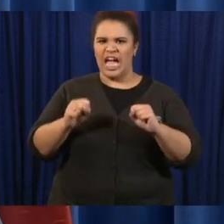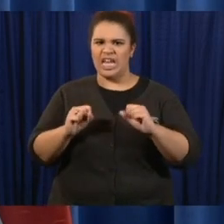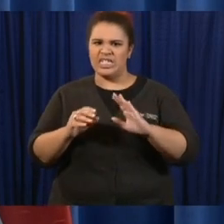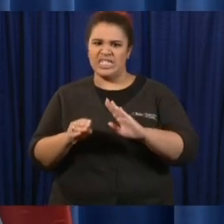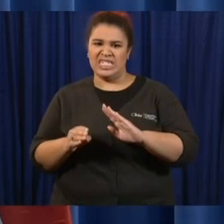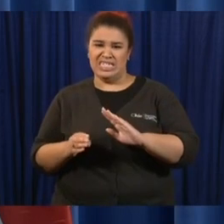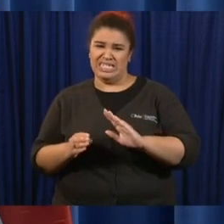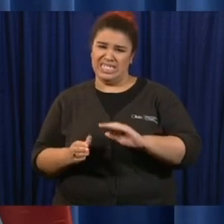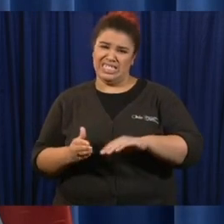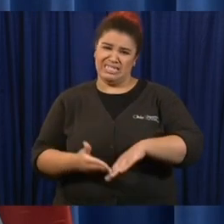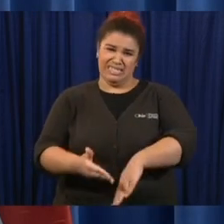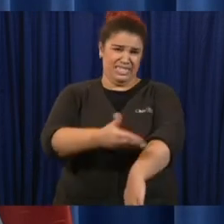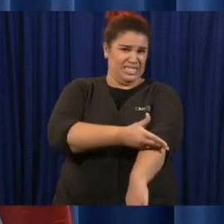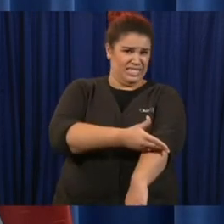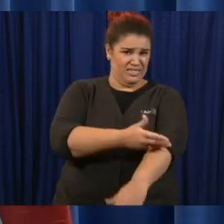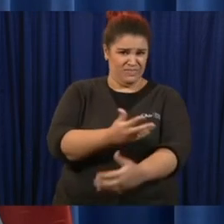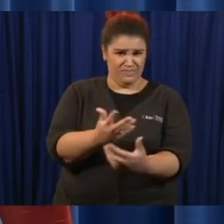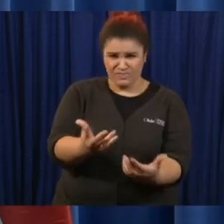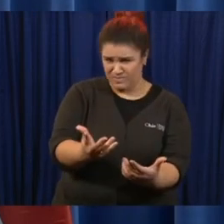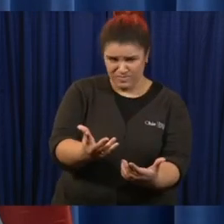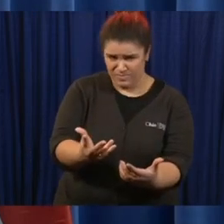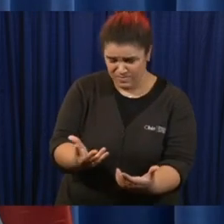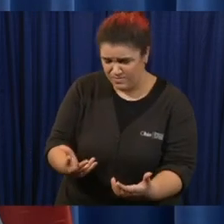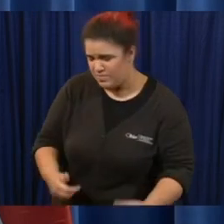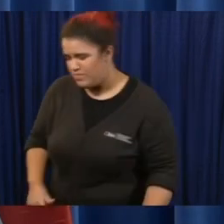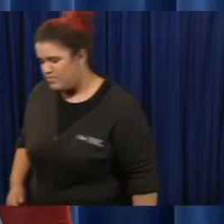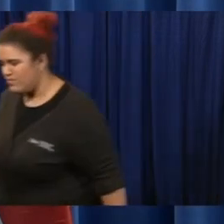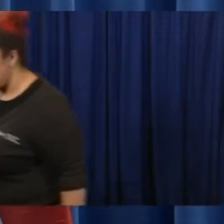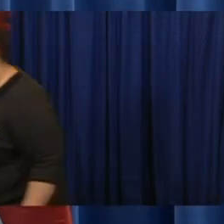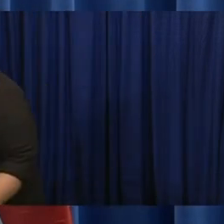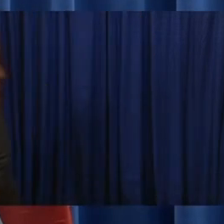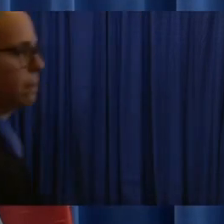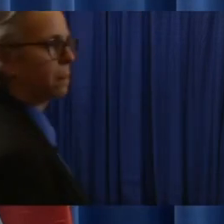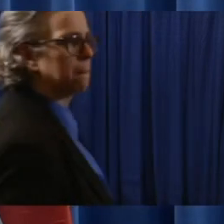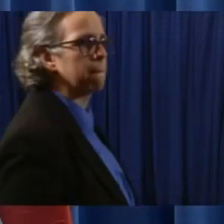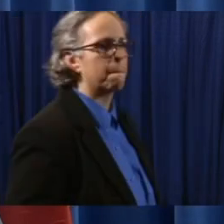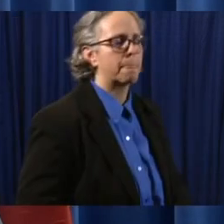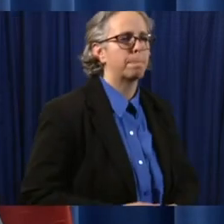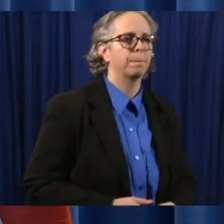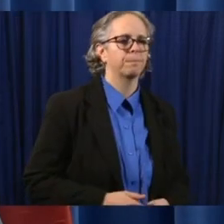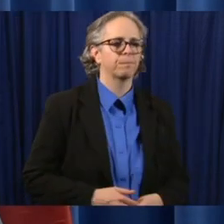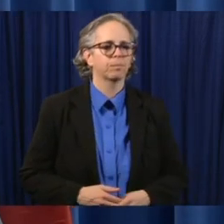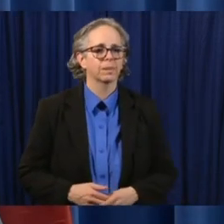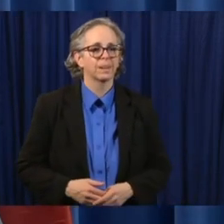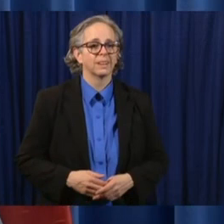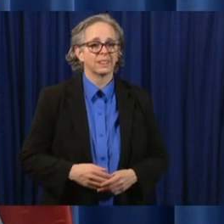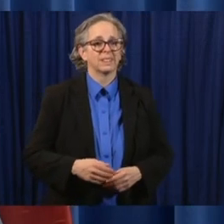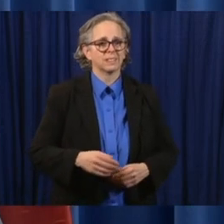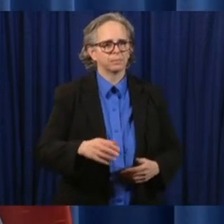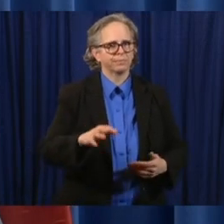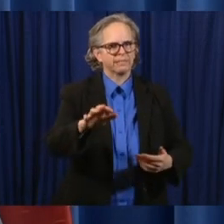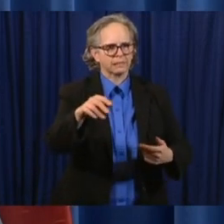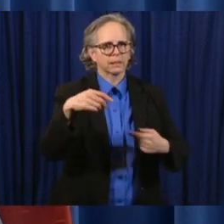Randy, question that we try to deal with every day. We do deal with every day.